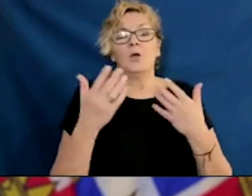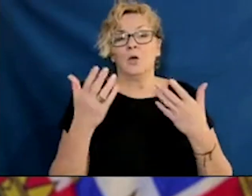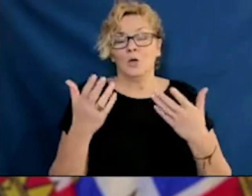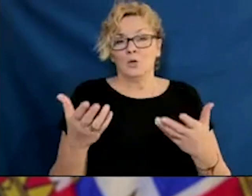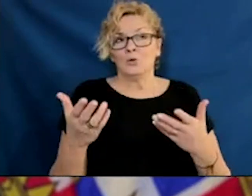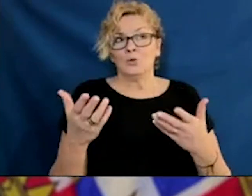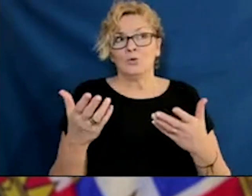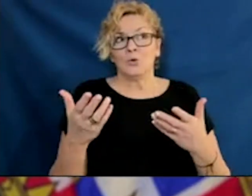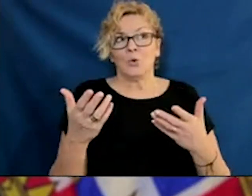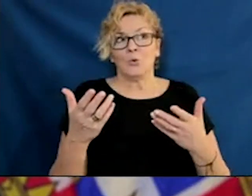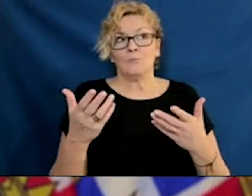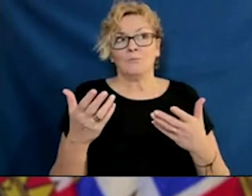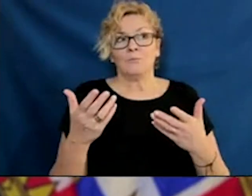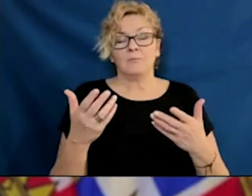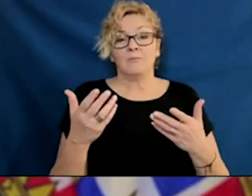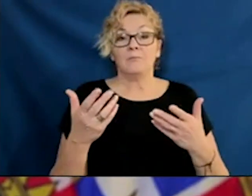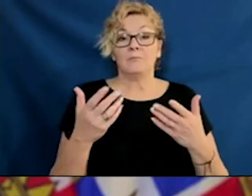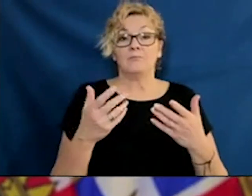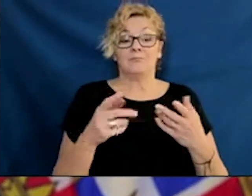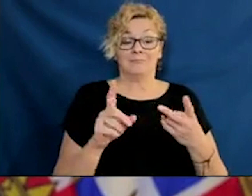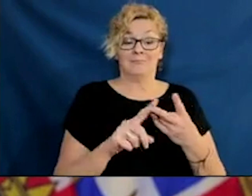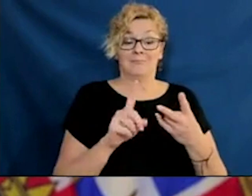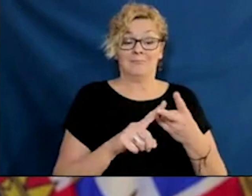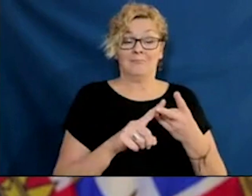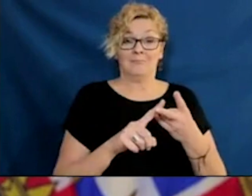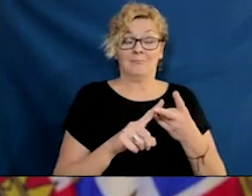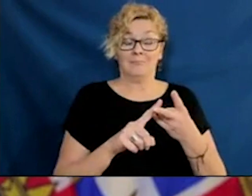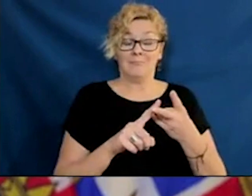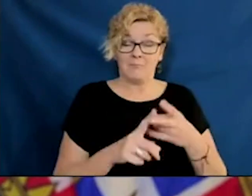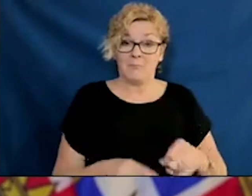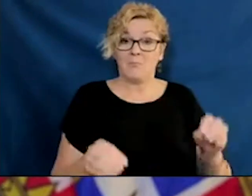us a good example. We do testing of